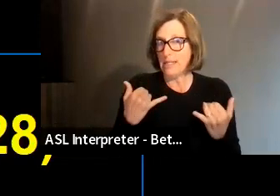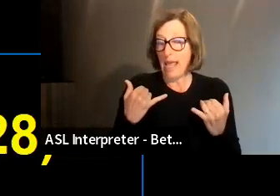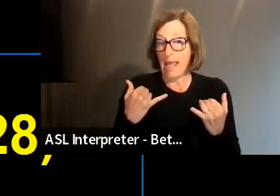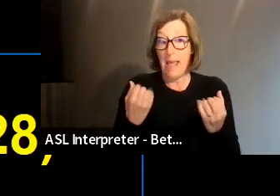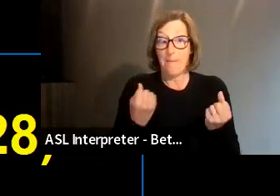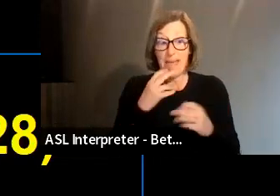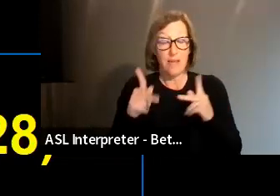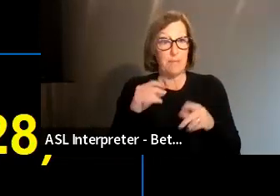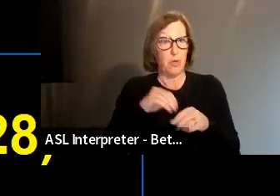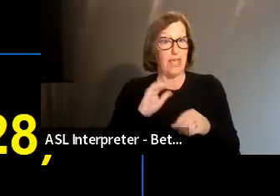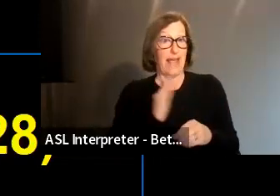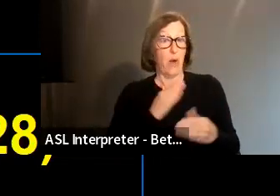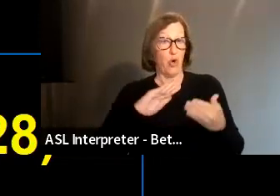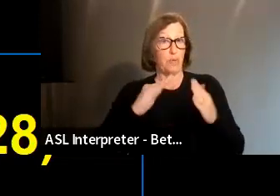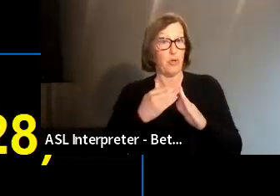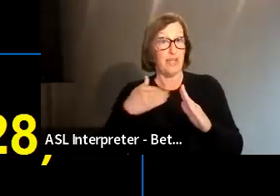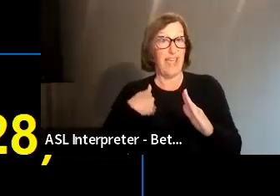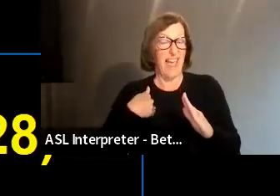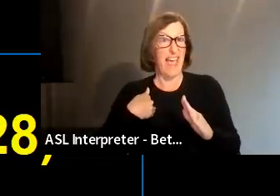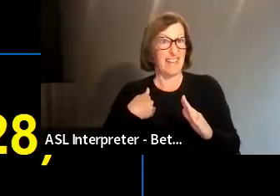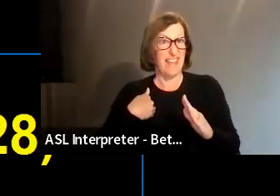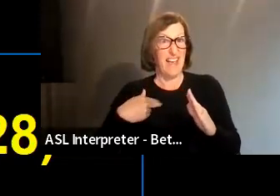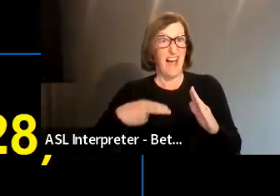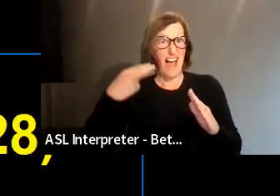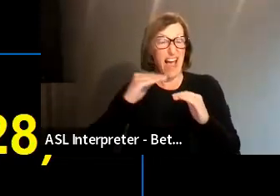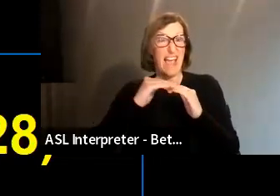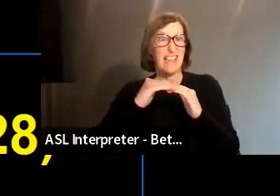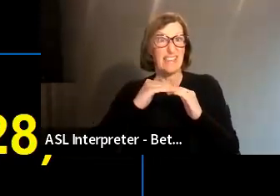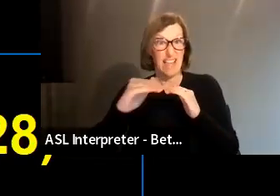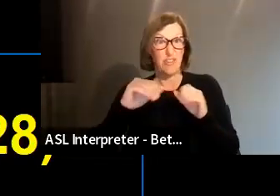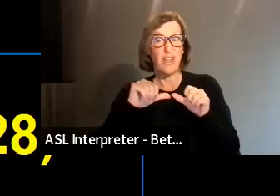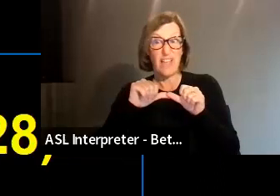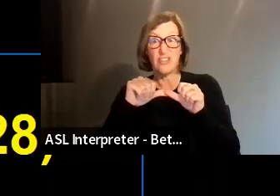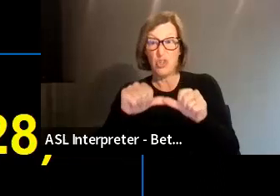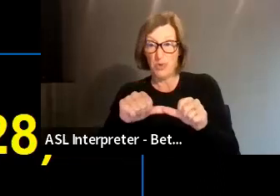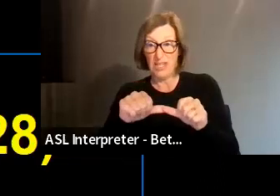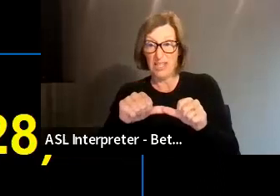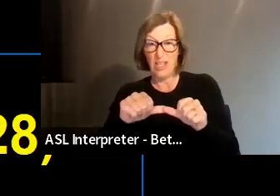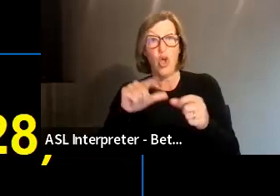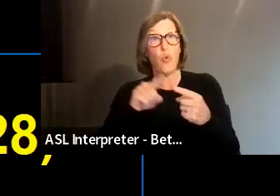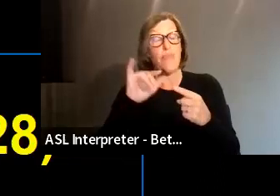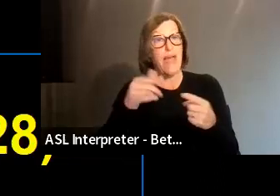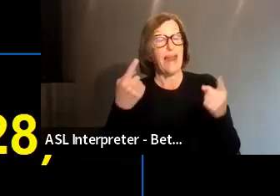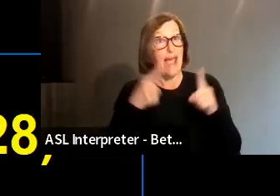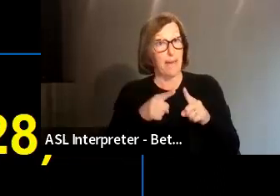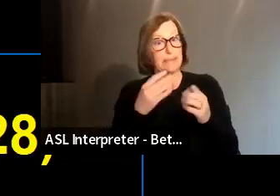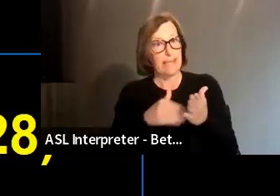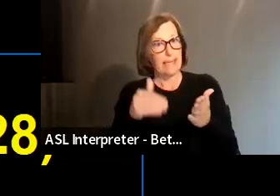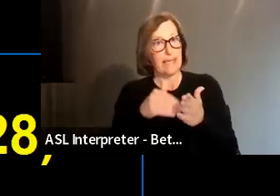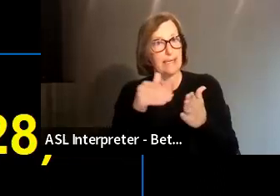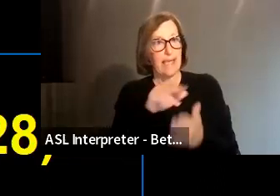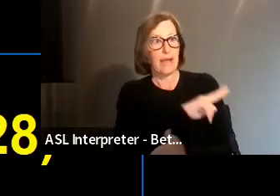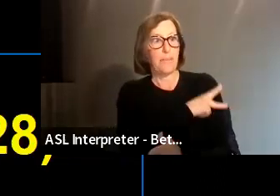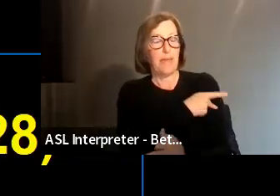communities have relatively high level of consanguinity. And once this is happening, patients with